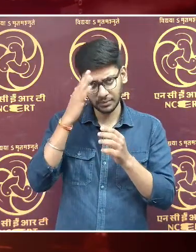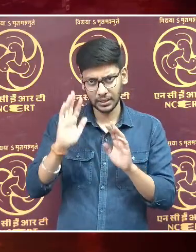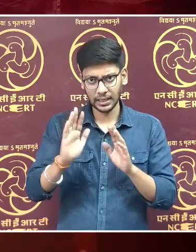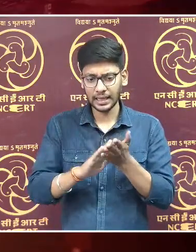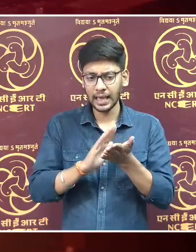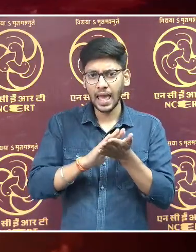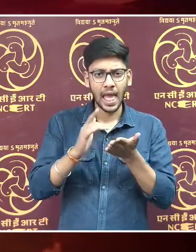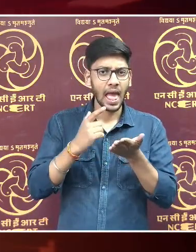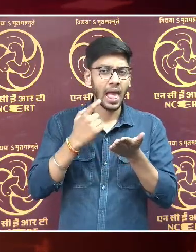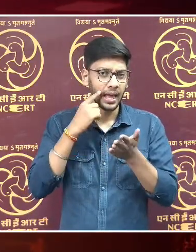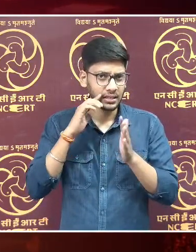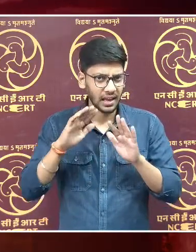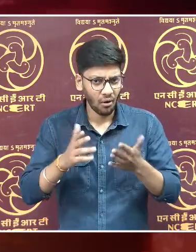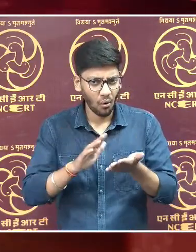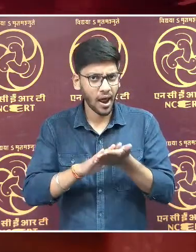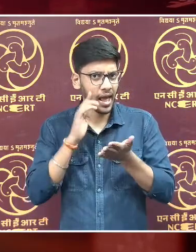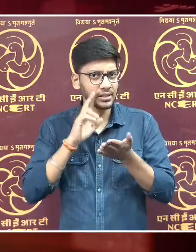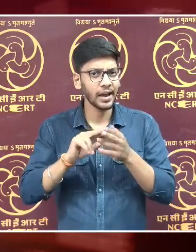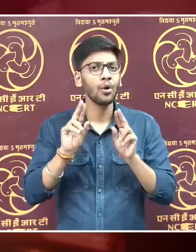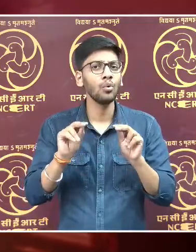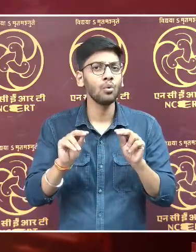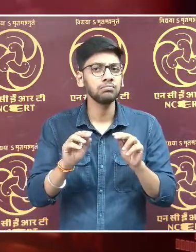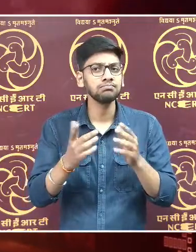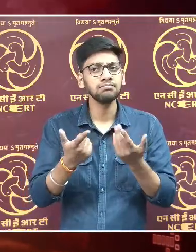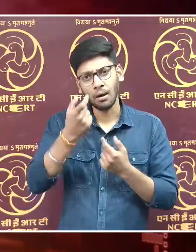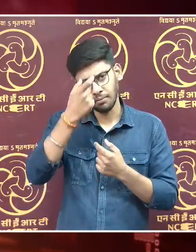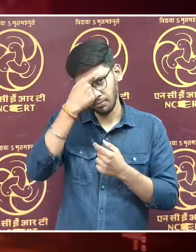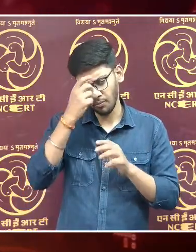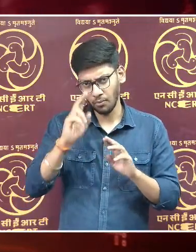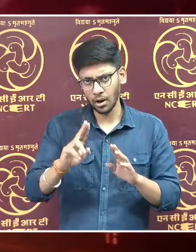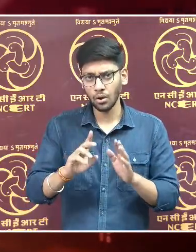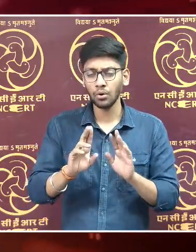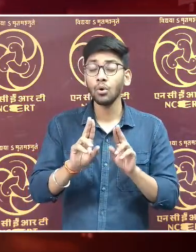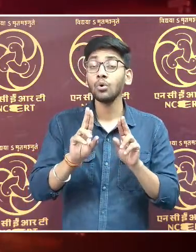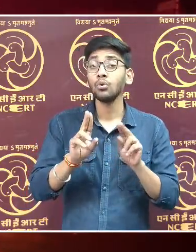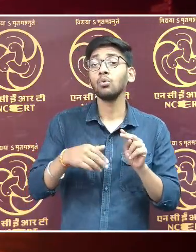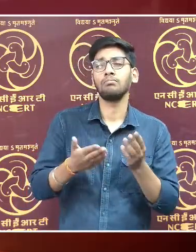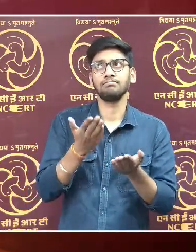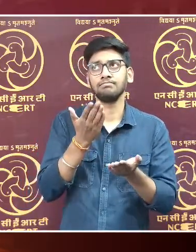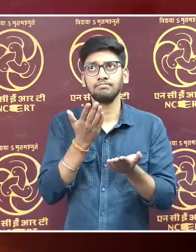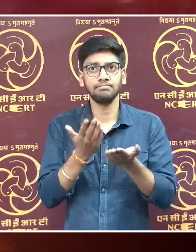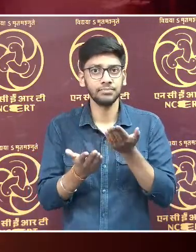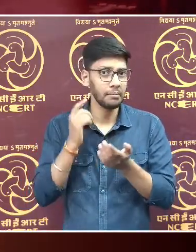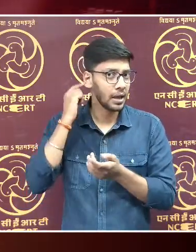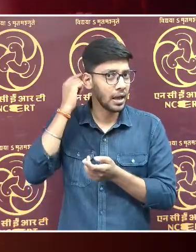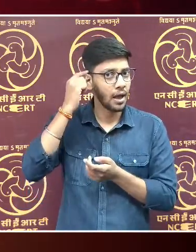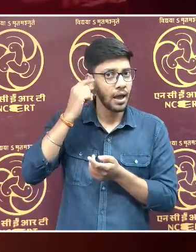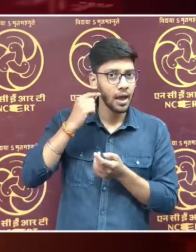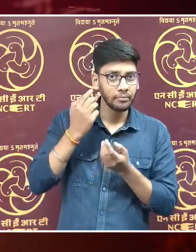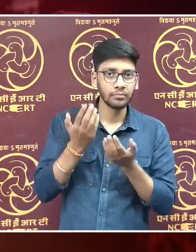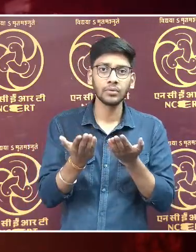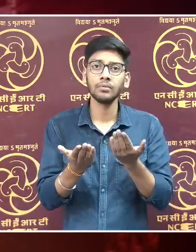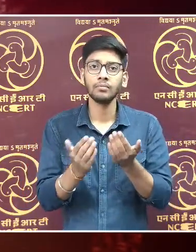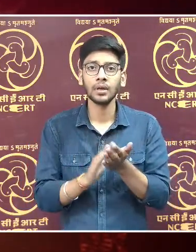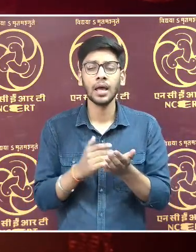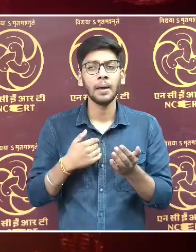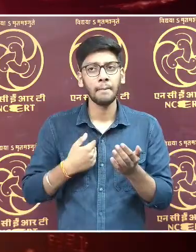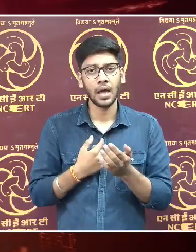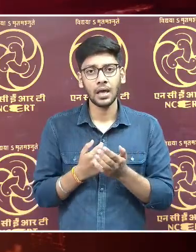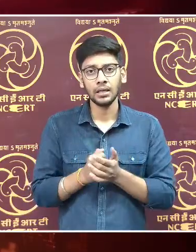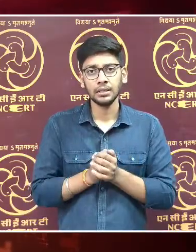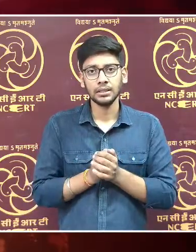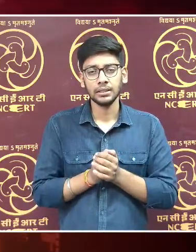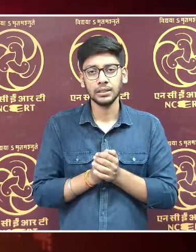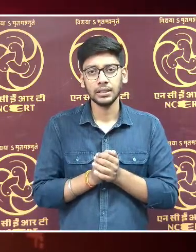have a hearing loss? I think no hearing loss because ear looks normal from the outside. Yes, I Because I want said to. one of the ways to